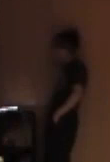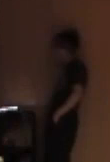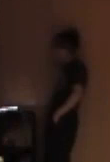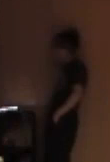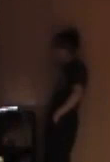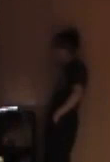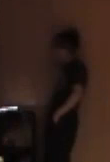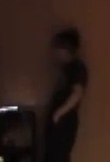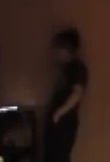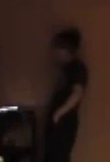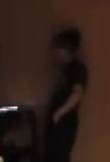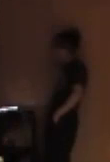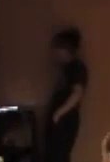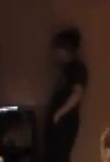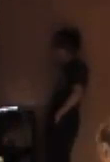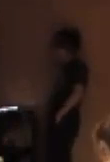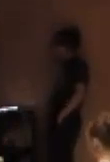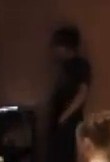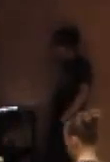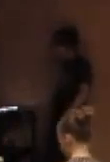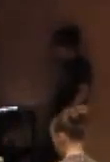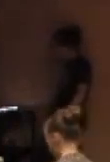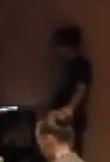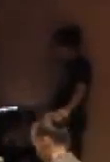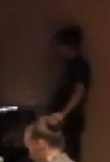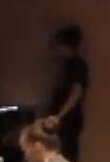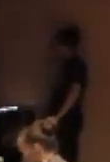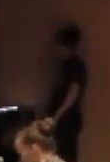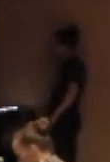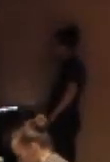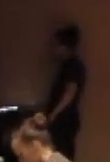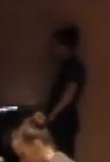got look at nothing to do